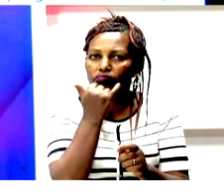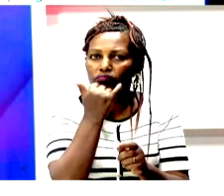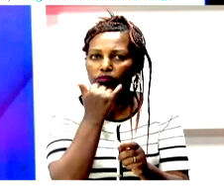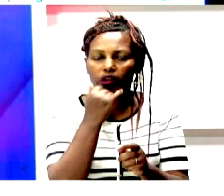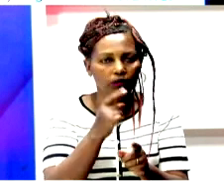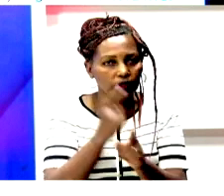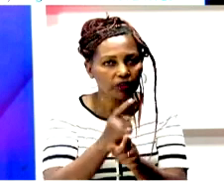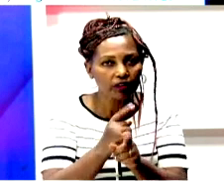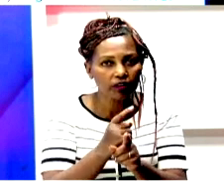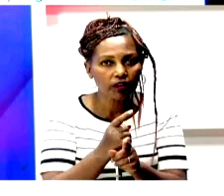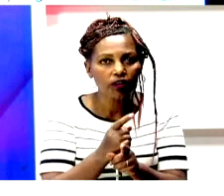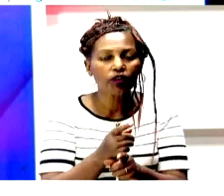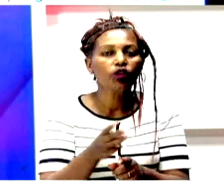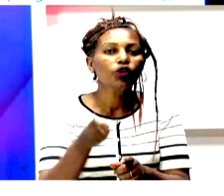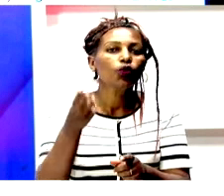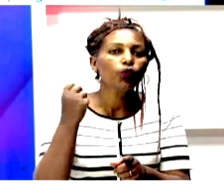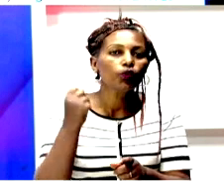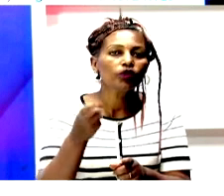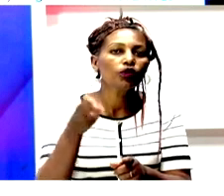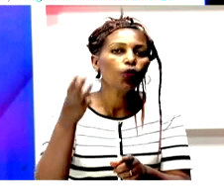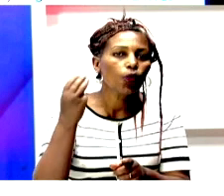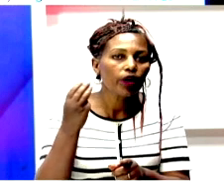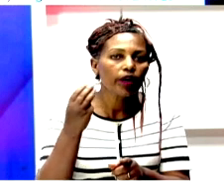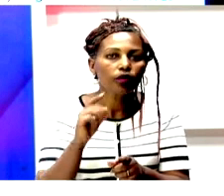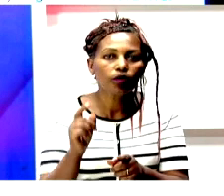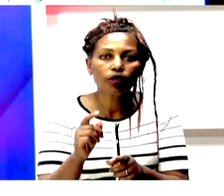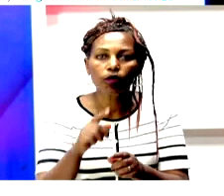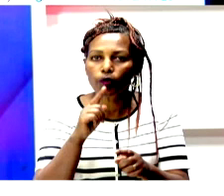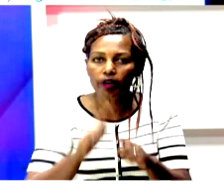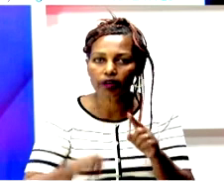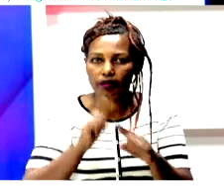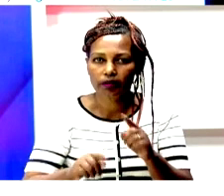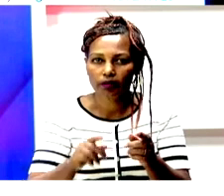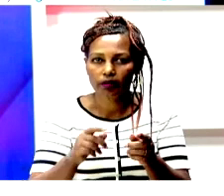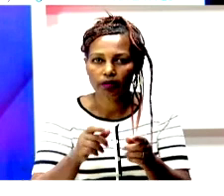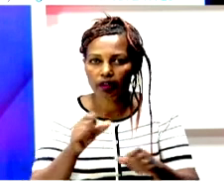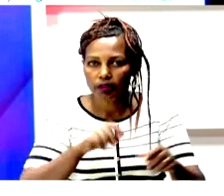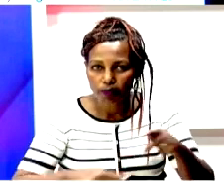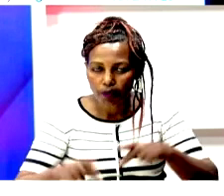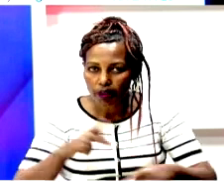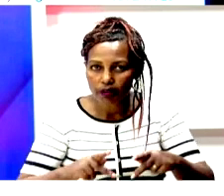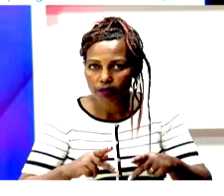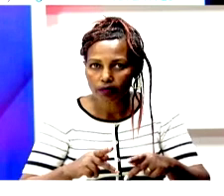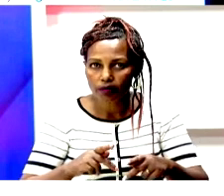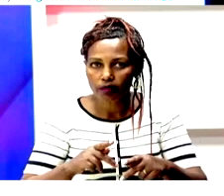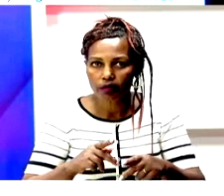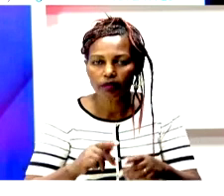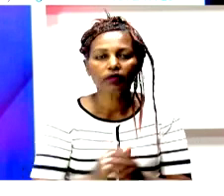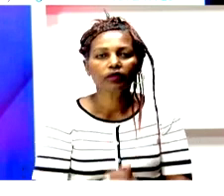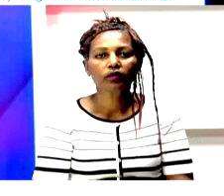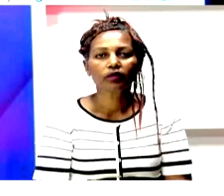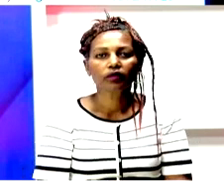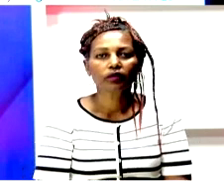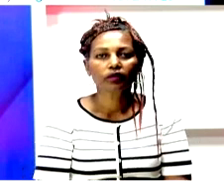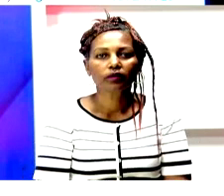Without was, were, without has been, had been, we can't make passive sentences. This is